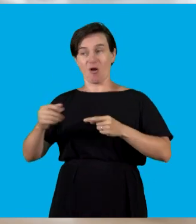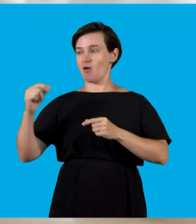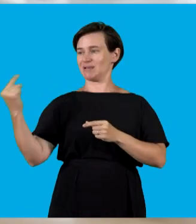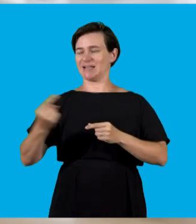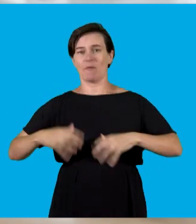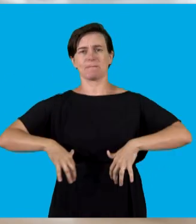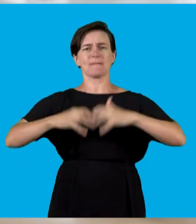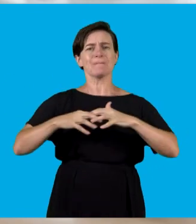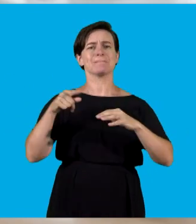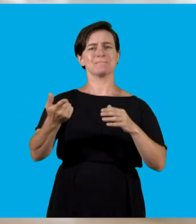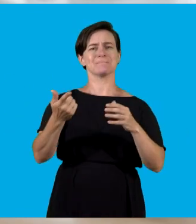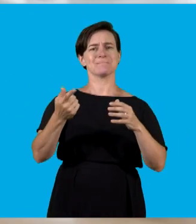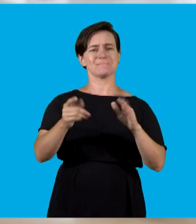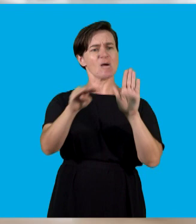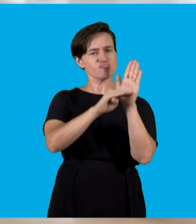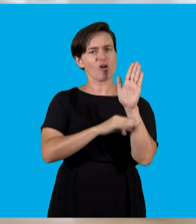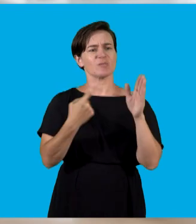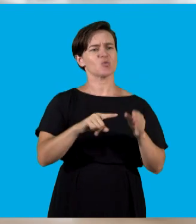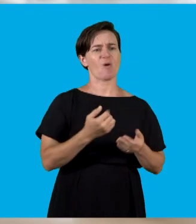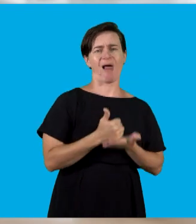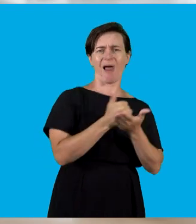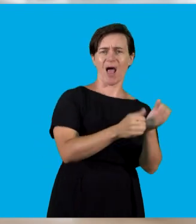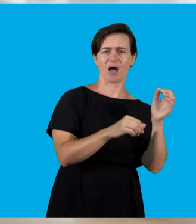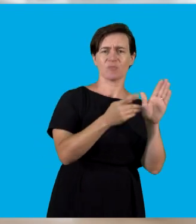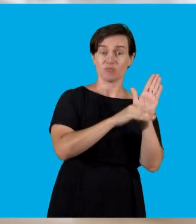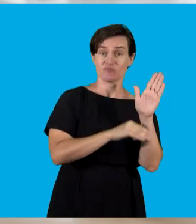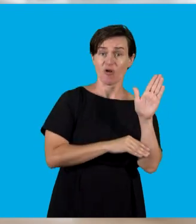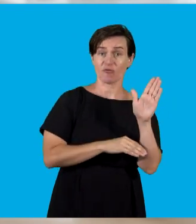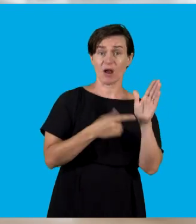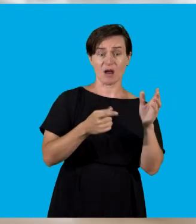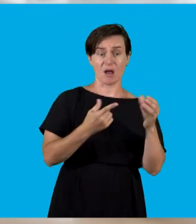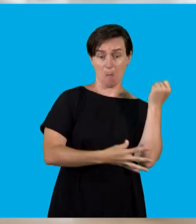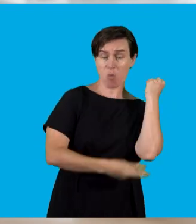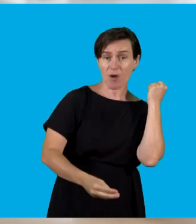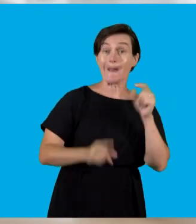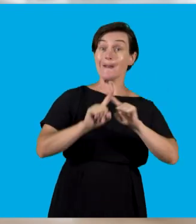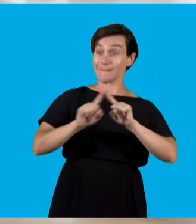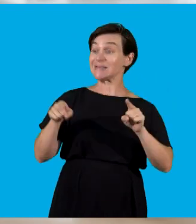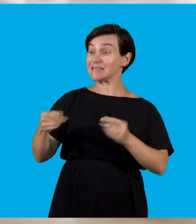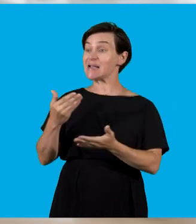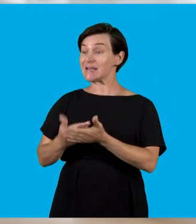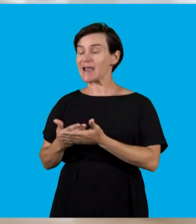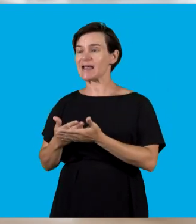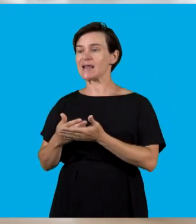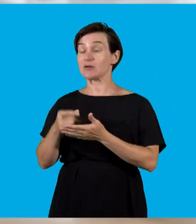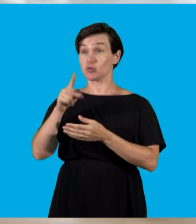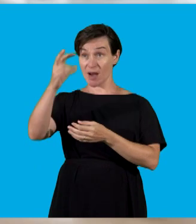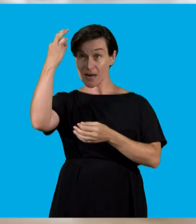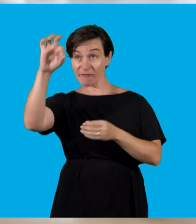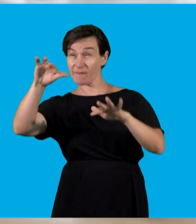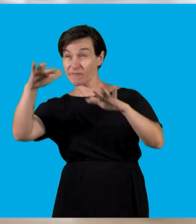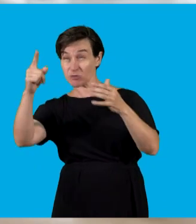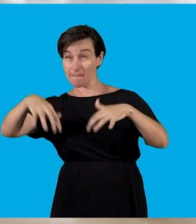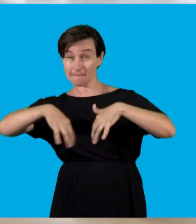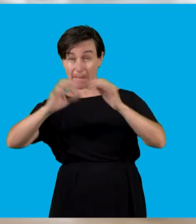a support program, a poverty alleviation program rather, from scratch, what they can do, they can support those that are already there, which have been